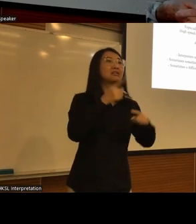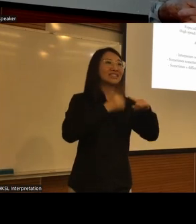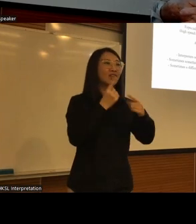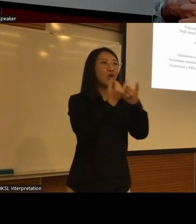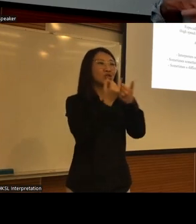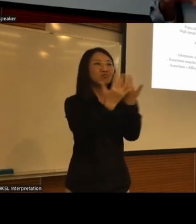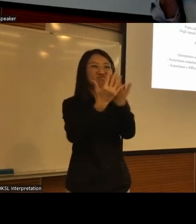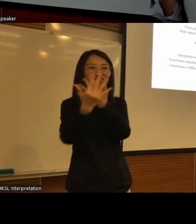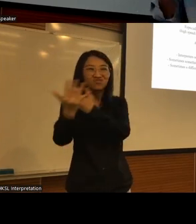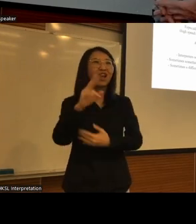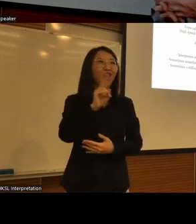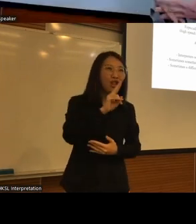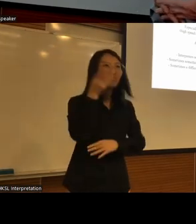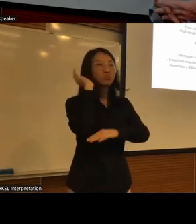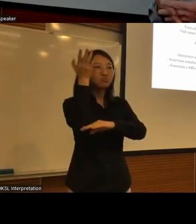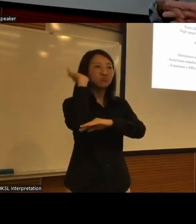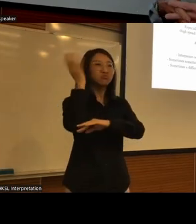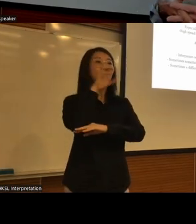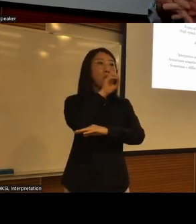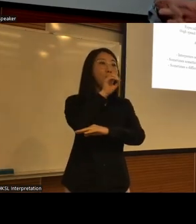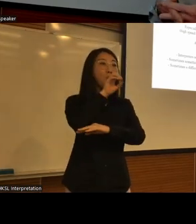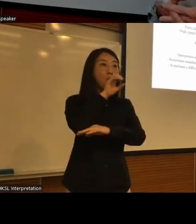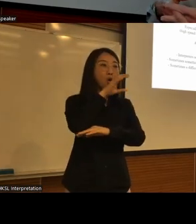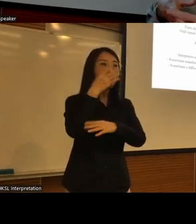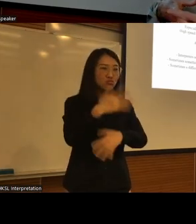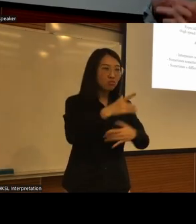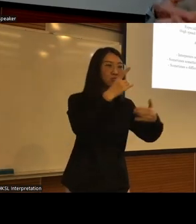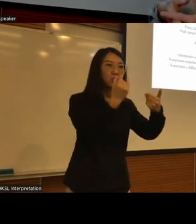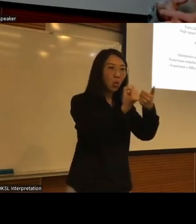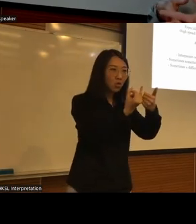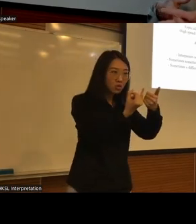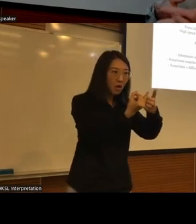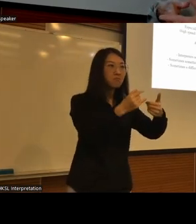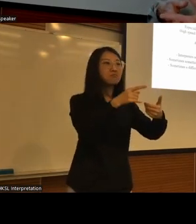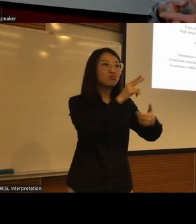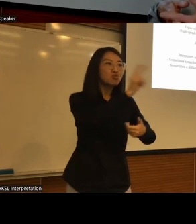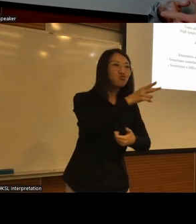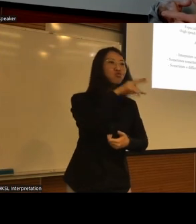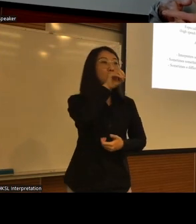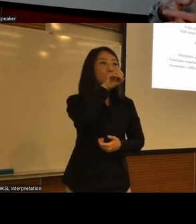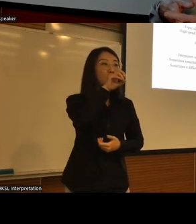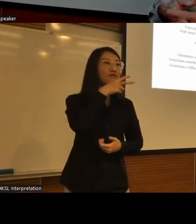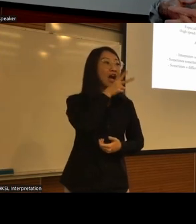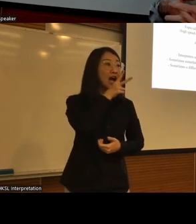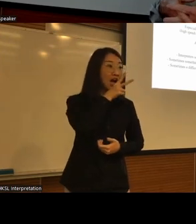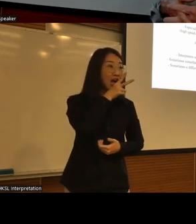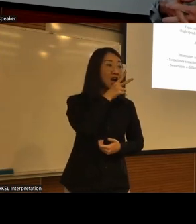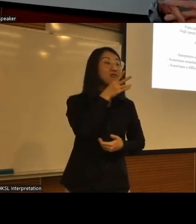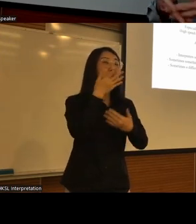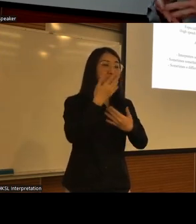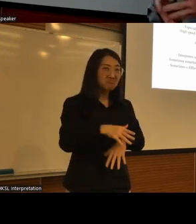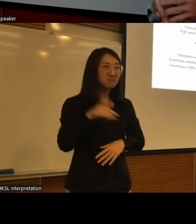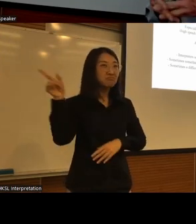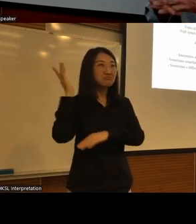class. There's a speaker, then one student is asked to interpret the speech, and